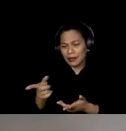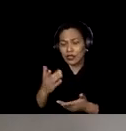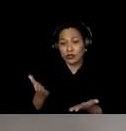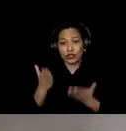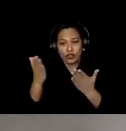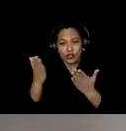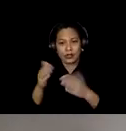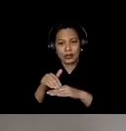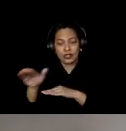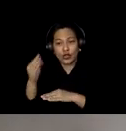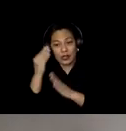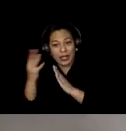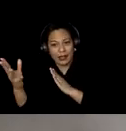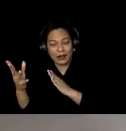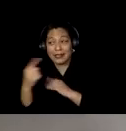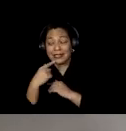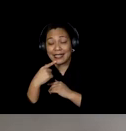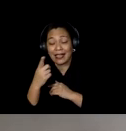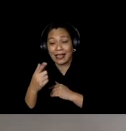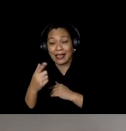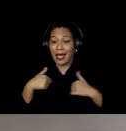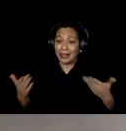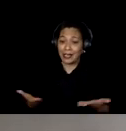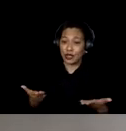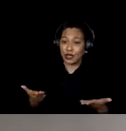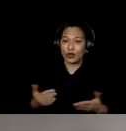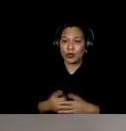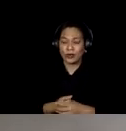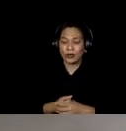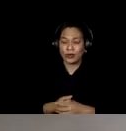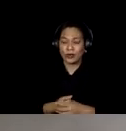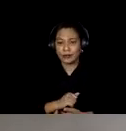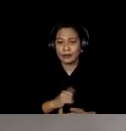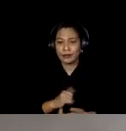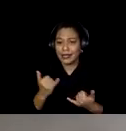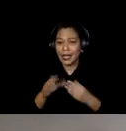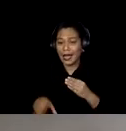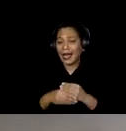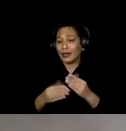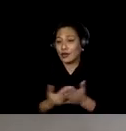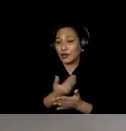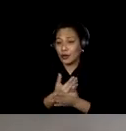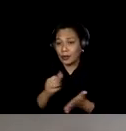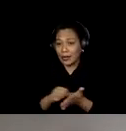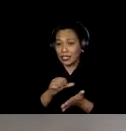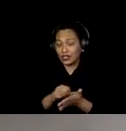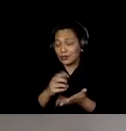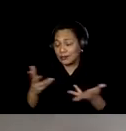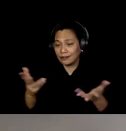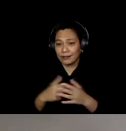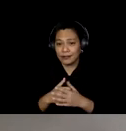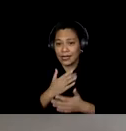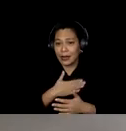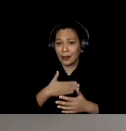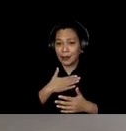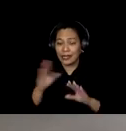you're telling them like, hey, I'm here, I've added new pages, please index